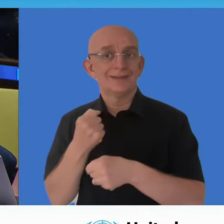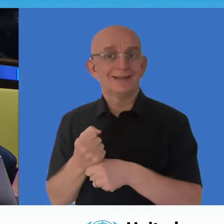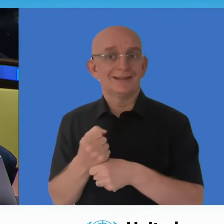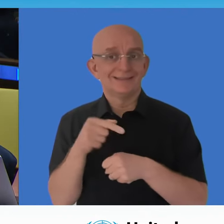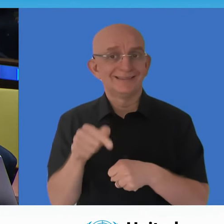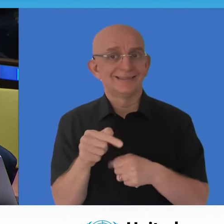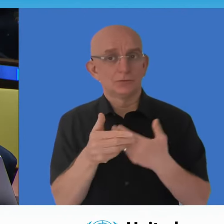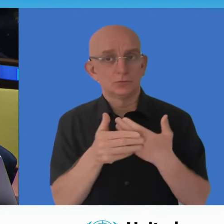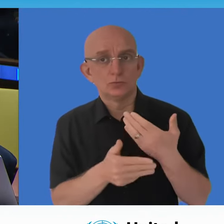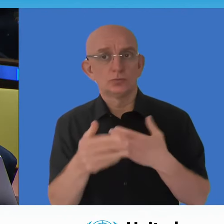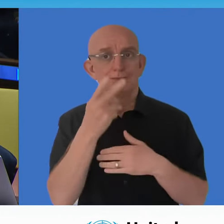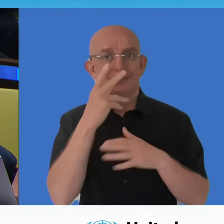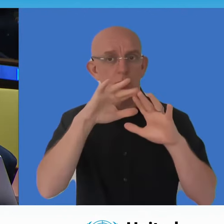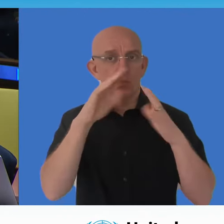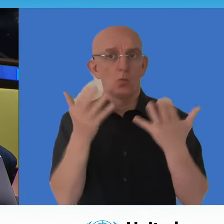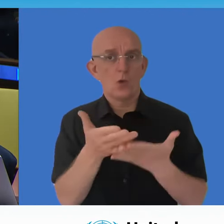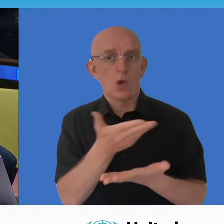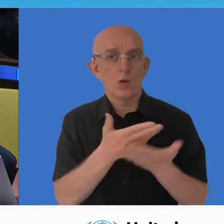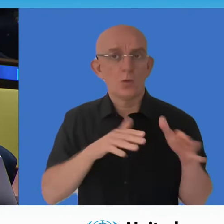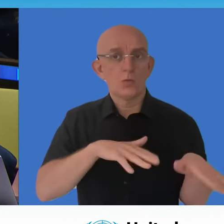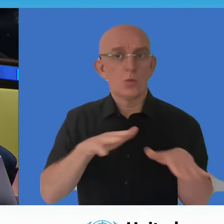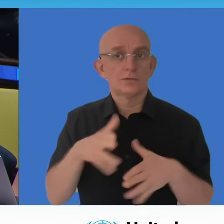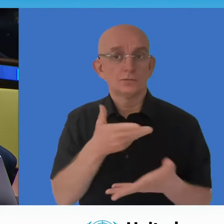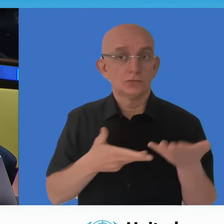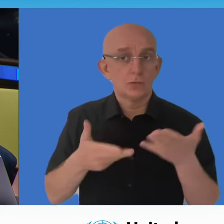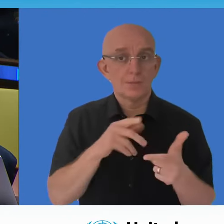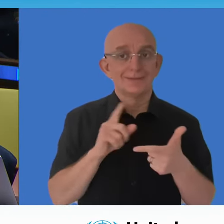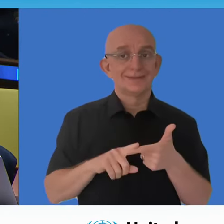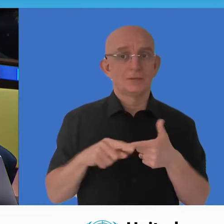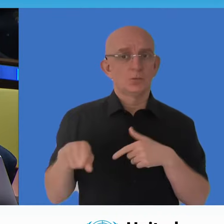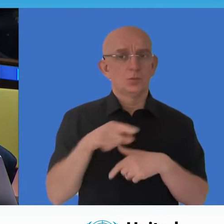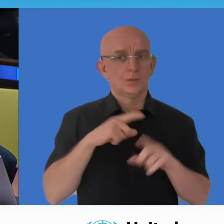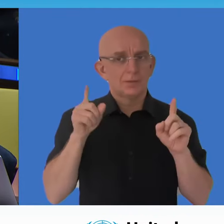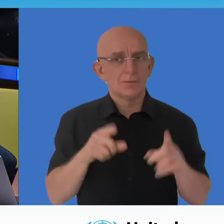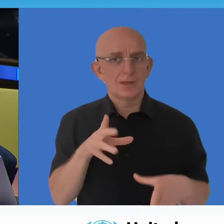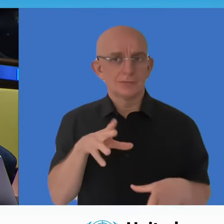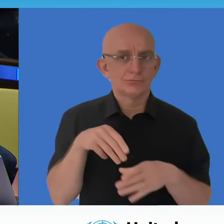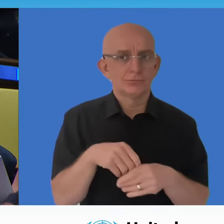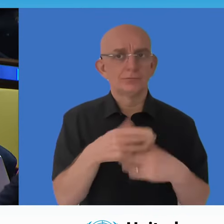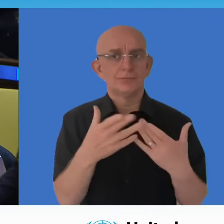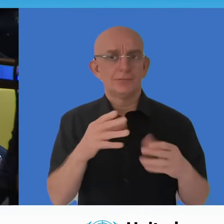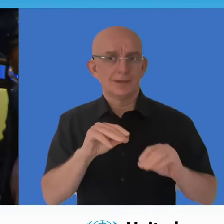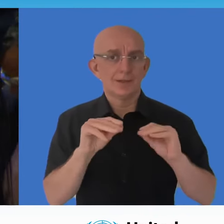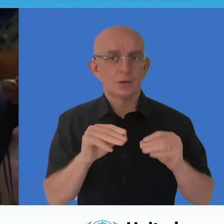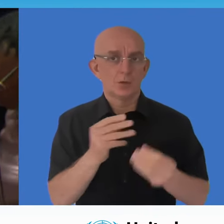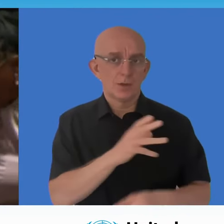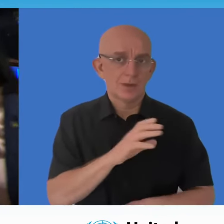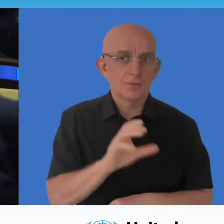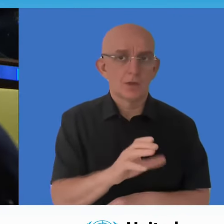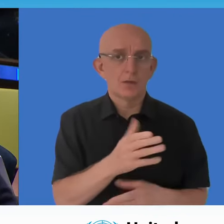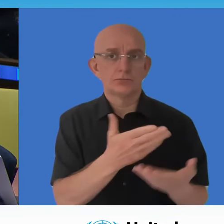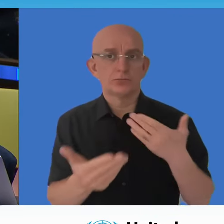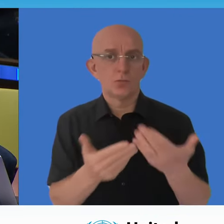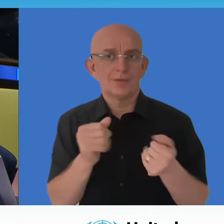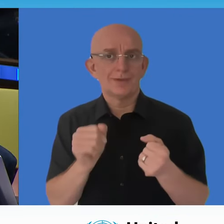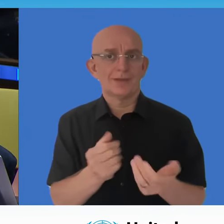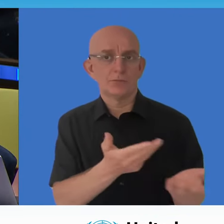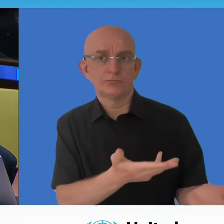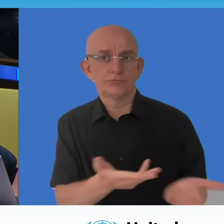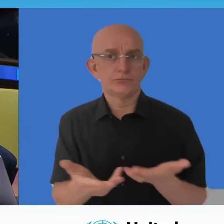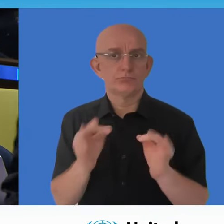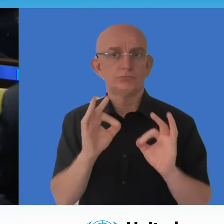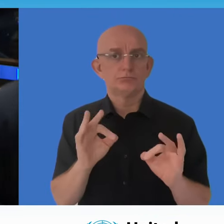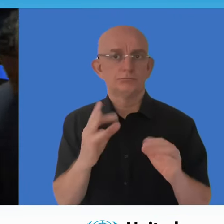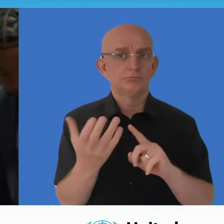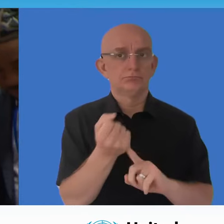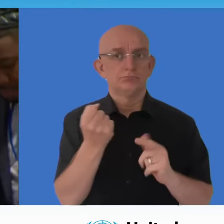youth education and empowerment programs. Youth should be equipped to make meaningful contributions to poverty eradication, which involves integrating youth